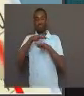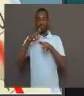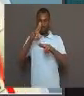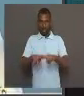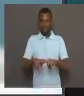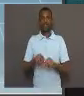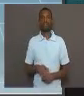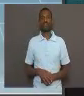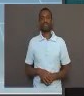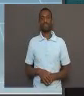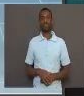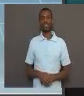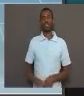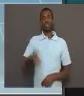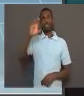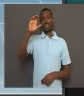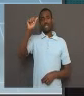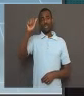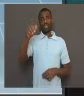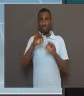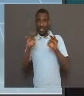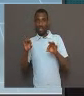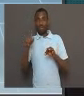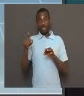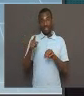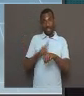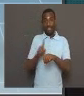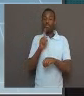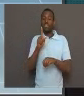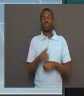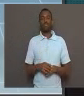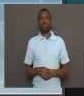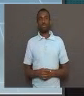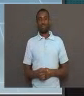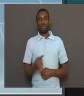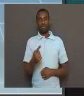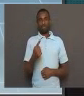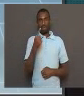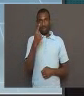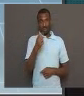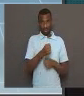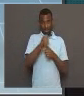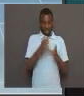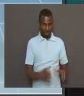The calorimeter, in this case, has a 1 liter metal container.